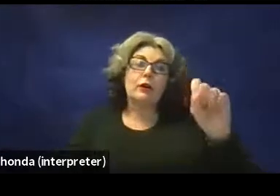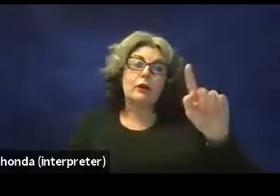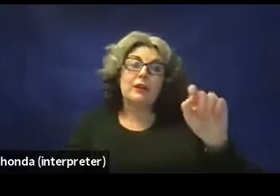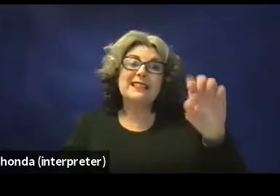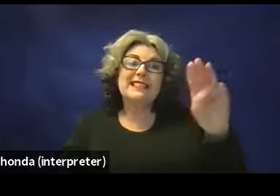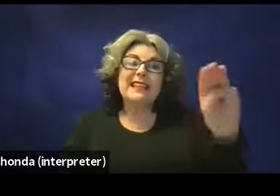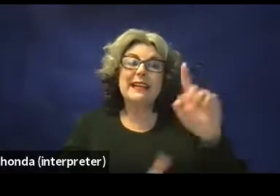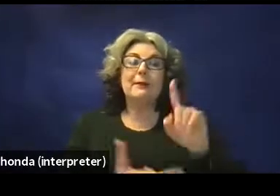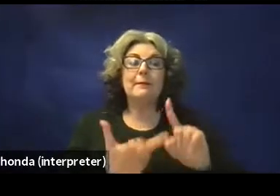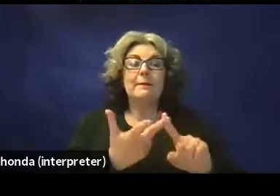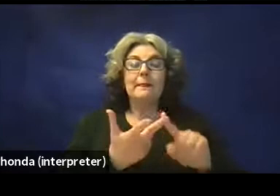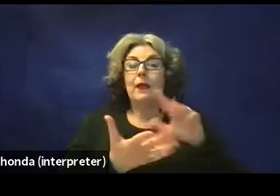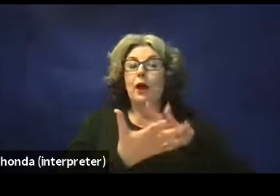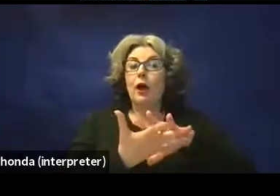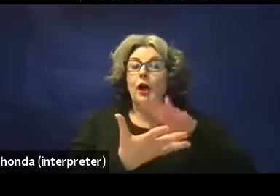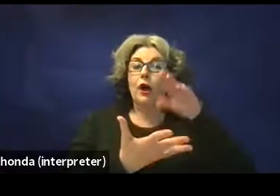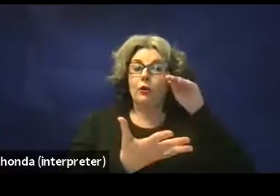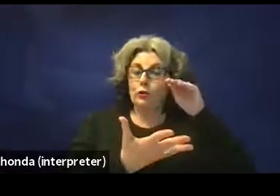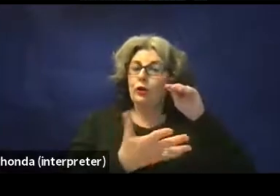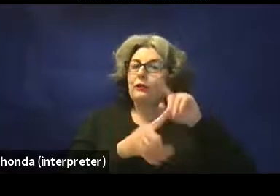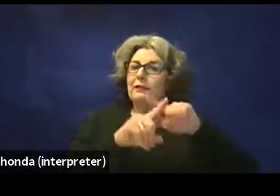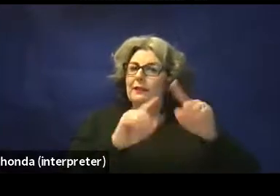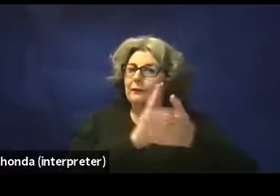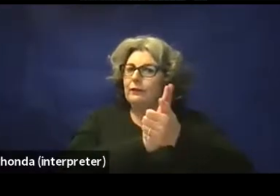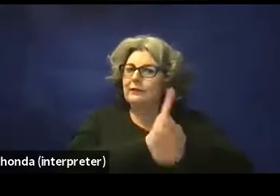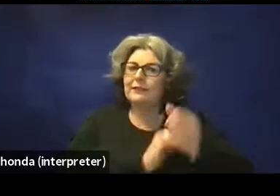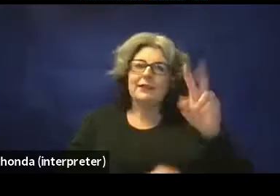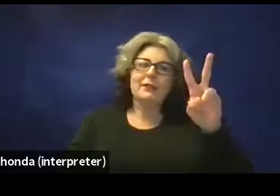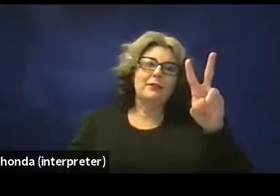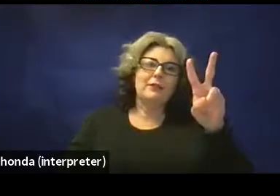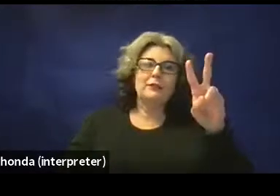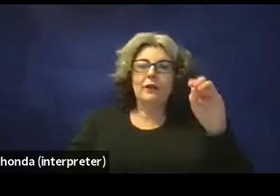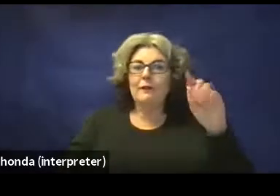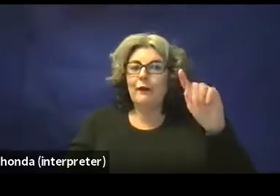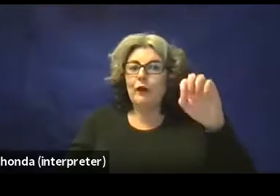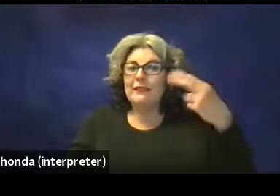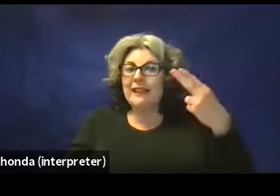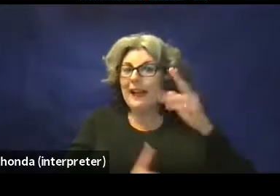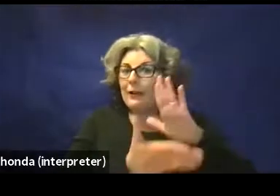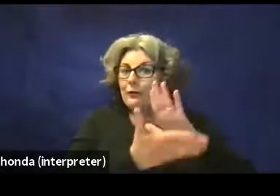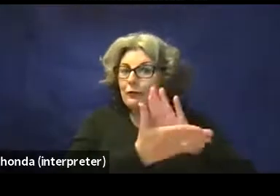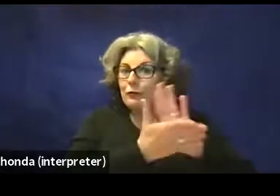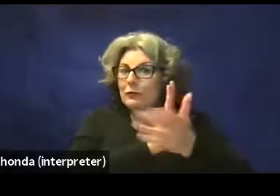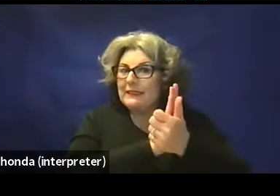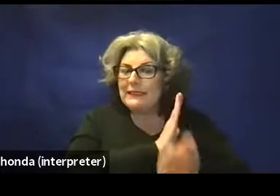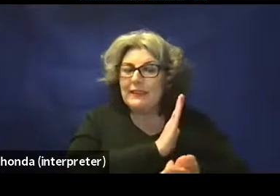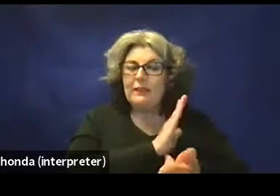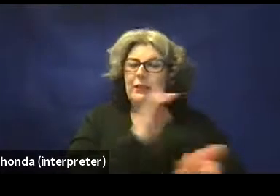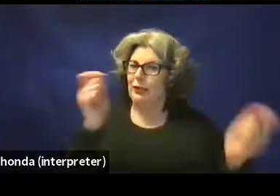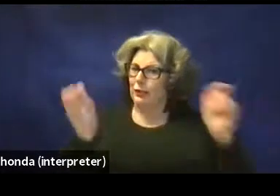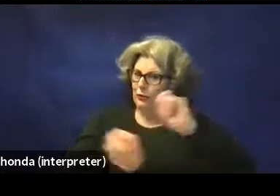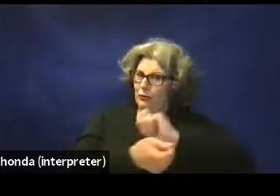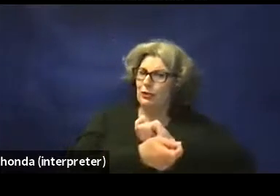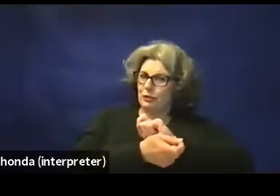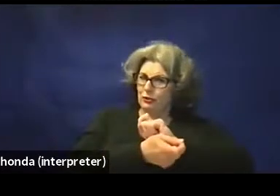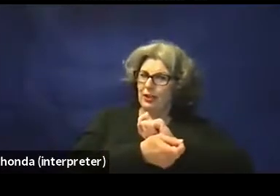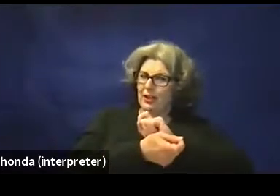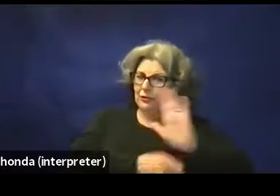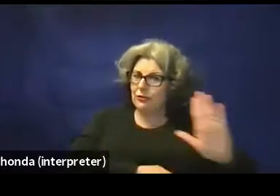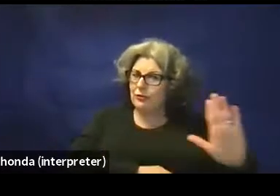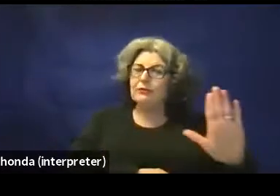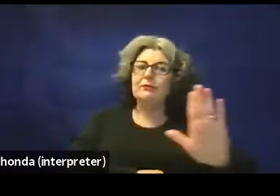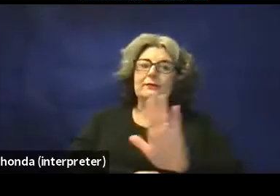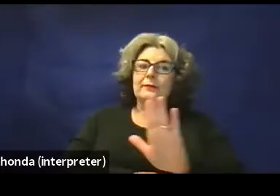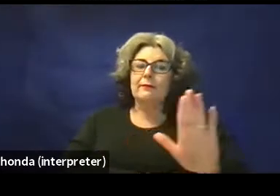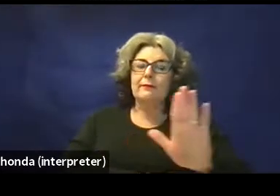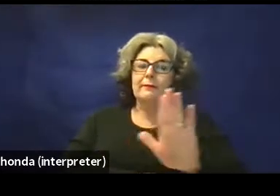even going to learn tertiary or vocationary school skills, where you can actually change the course of